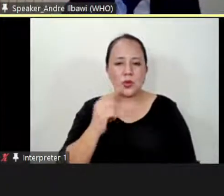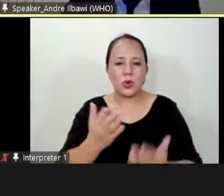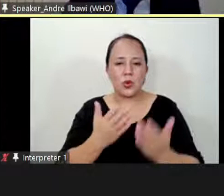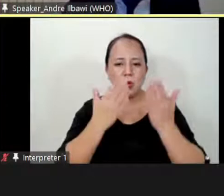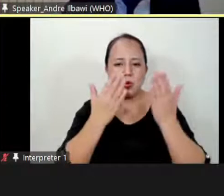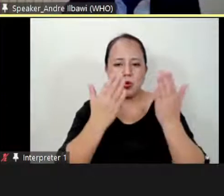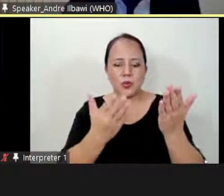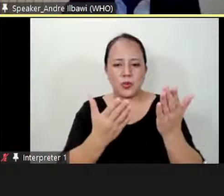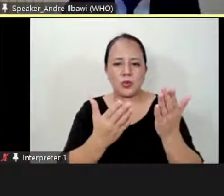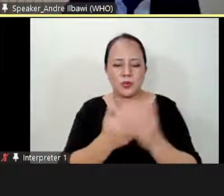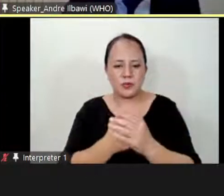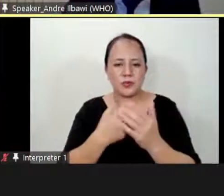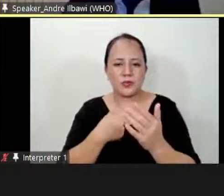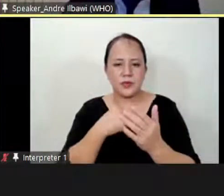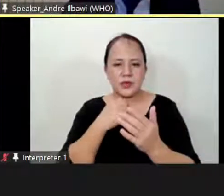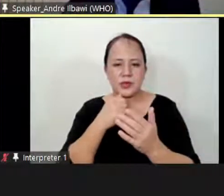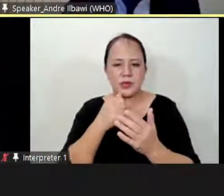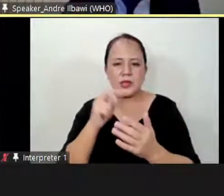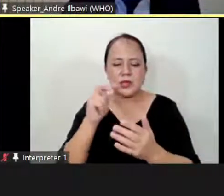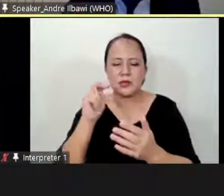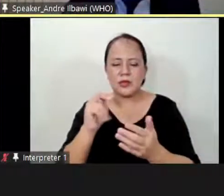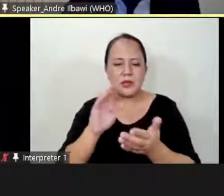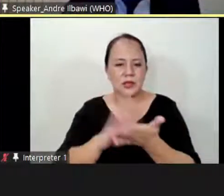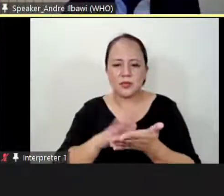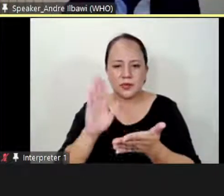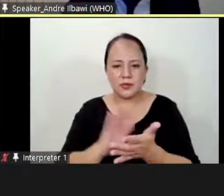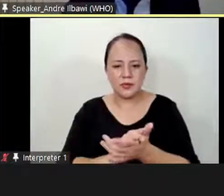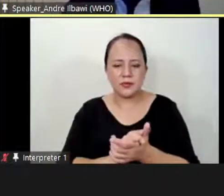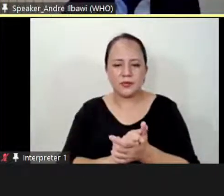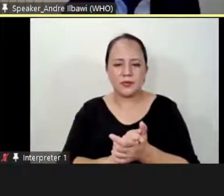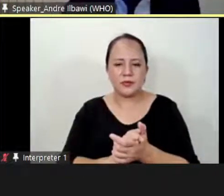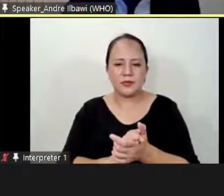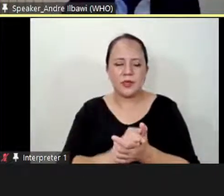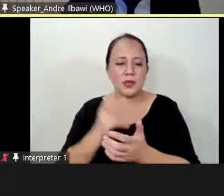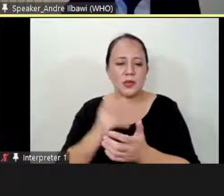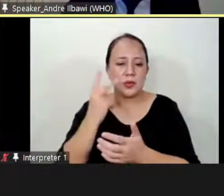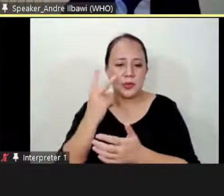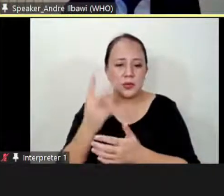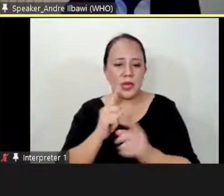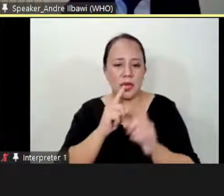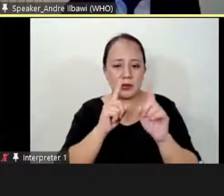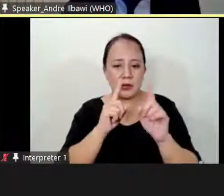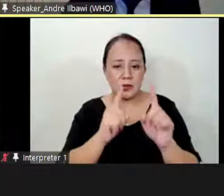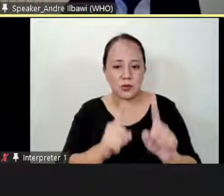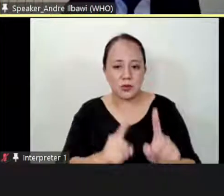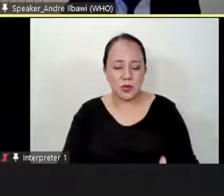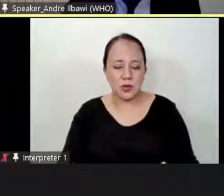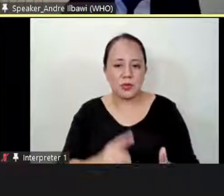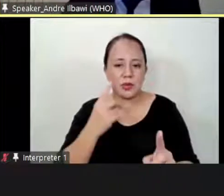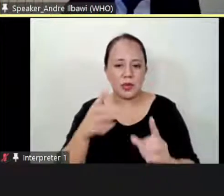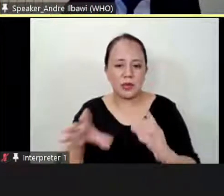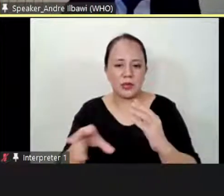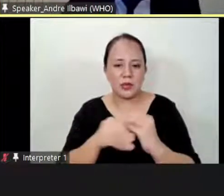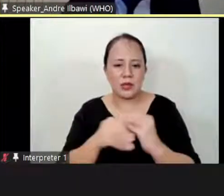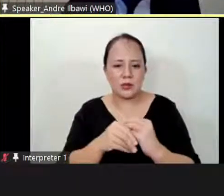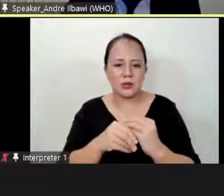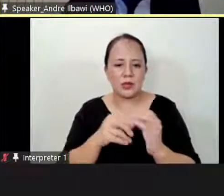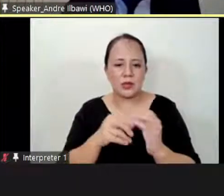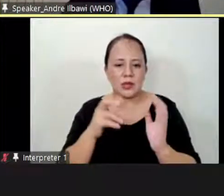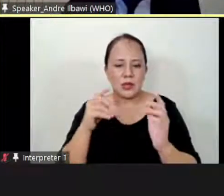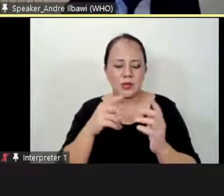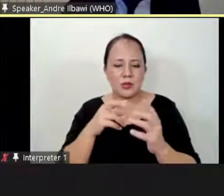money. It does not have to be expensive. As we see the answers coming in, we can add as a point of reference childhood